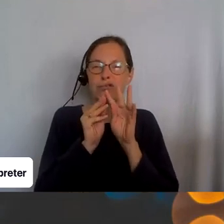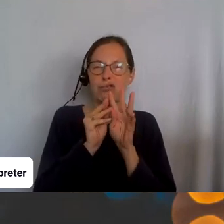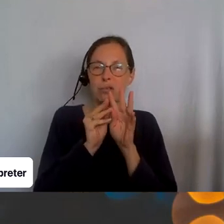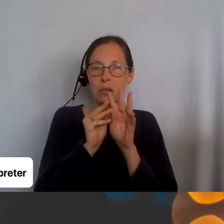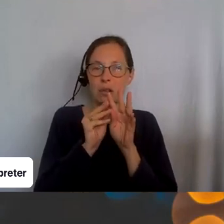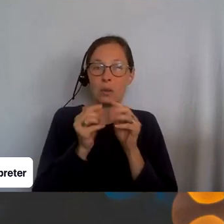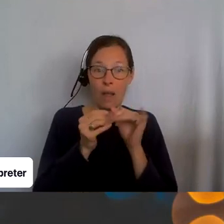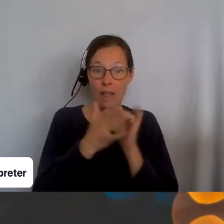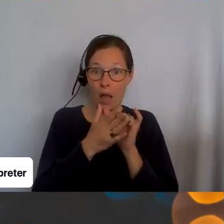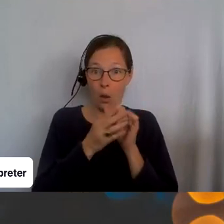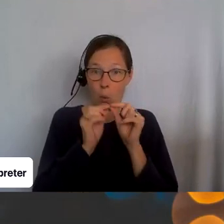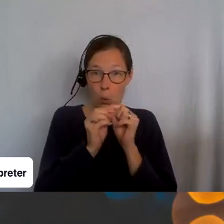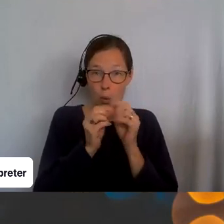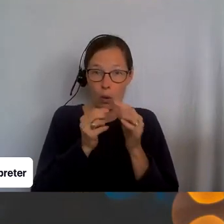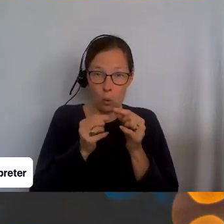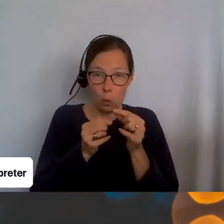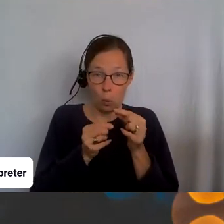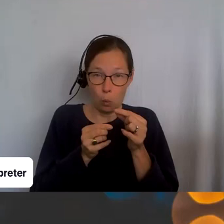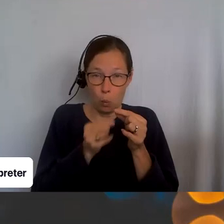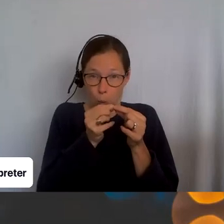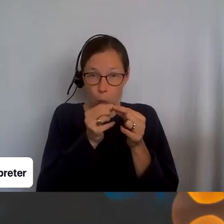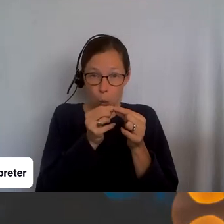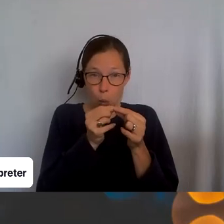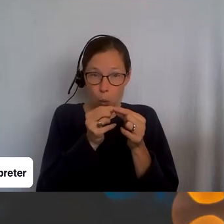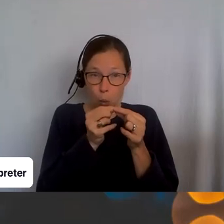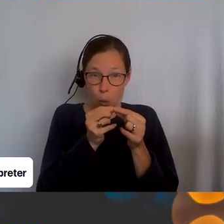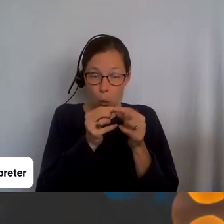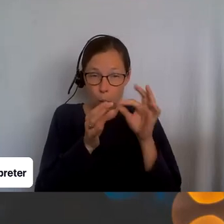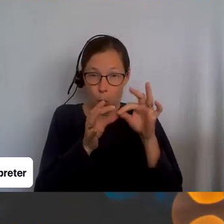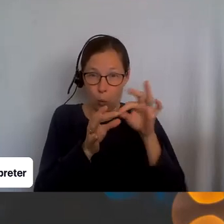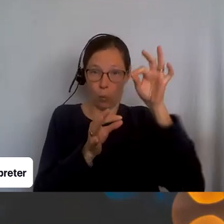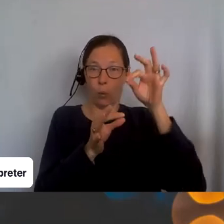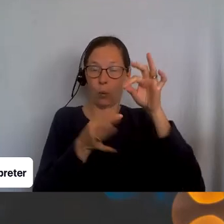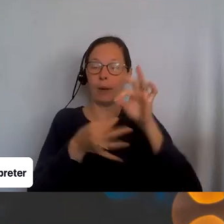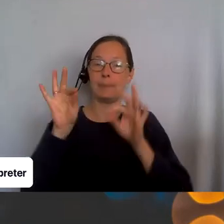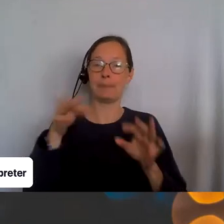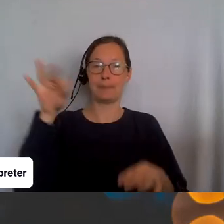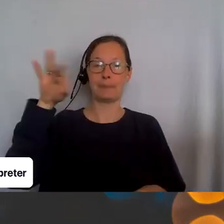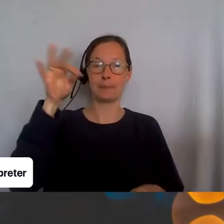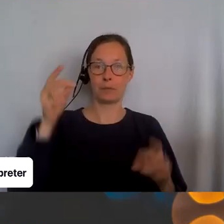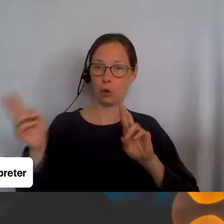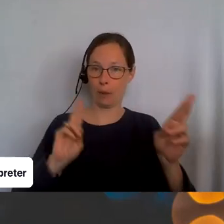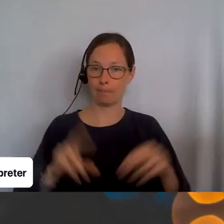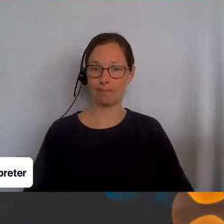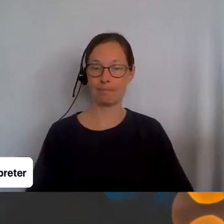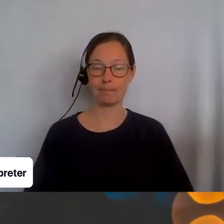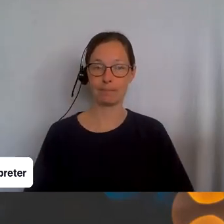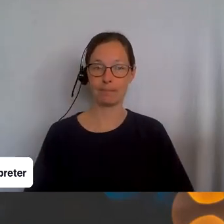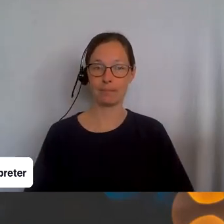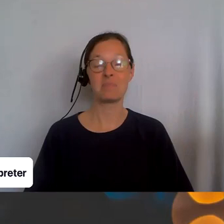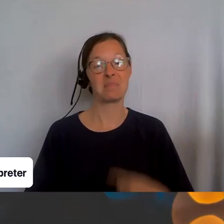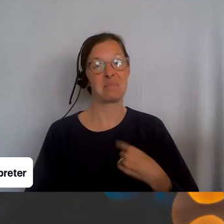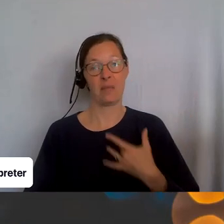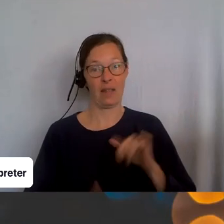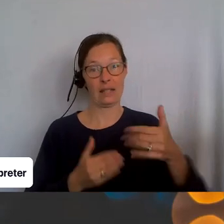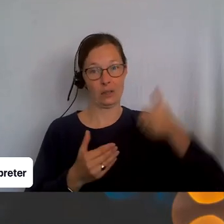loop through the needle, wiggle it through, and then it's threaded. I find that much easier than trying